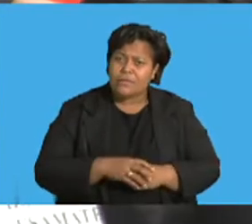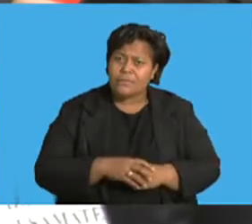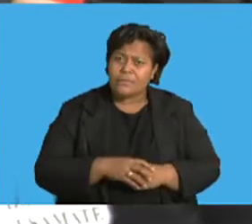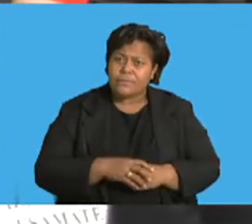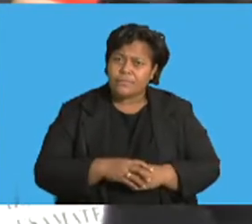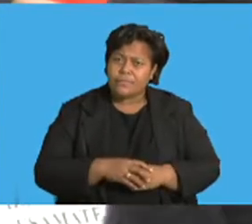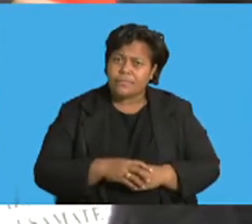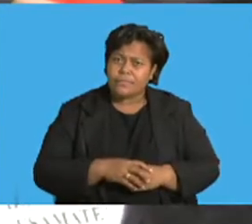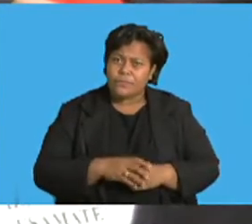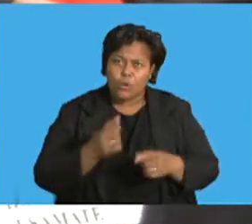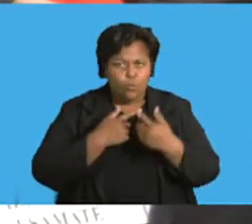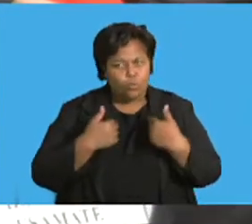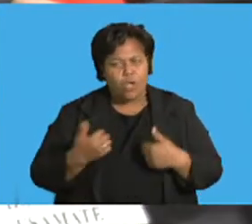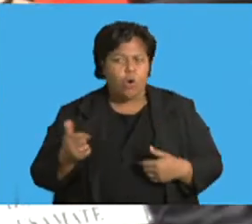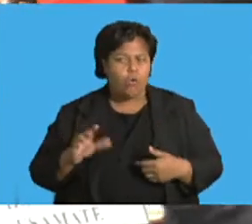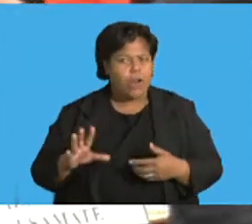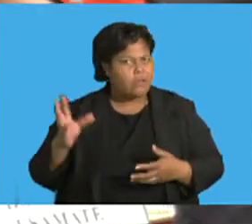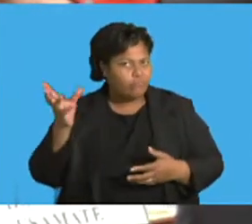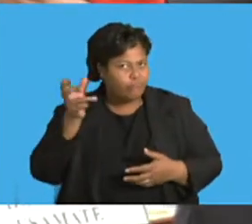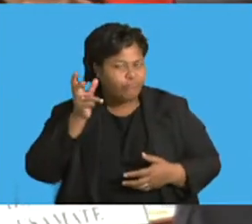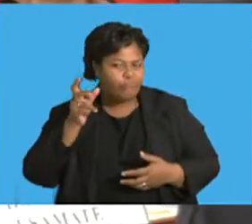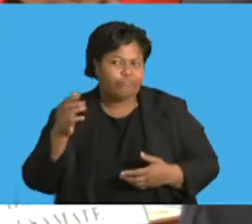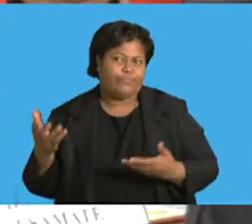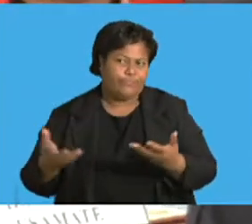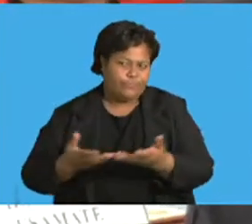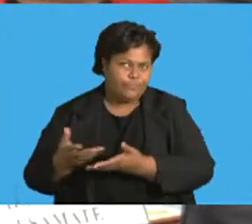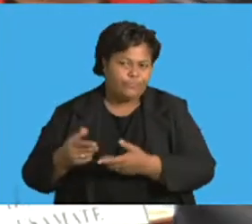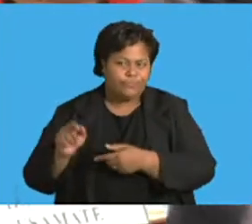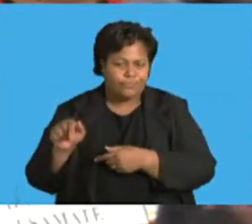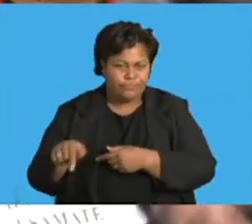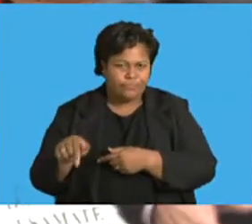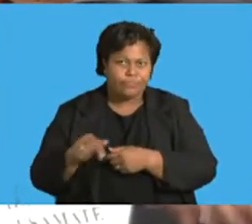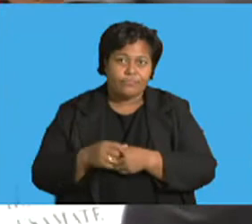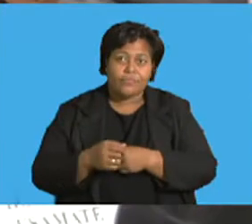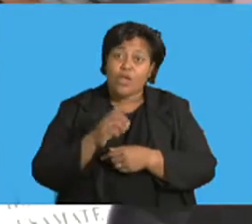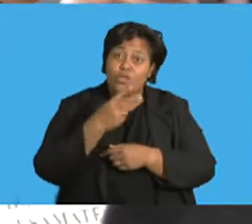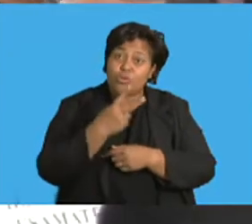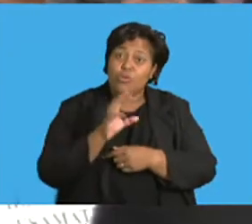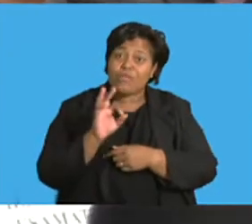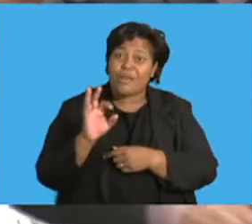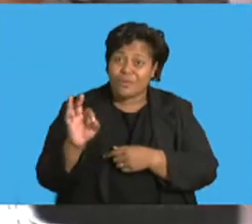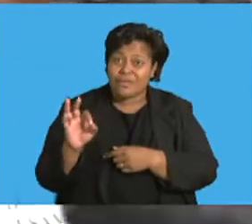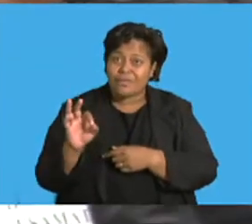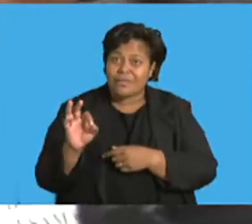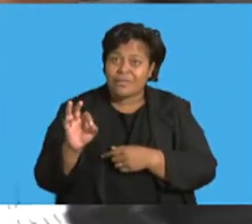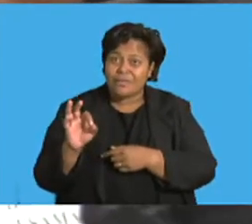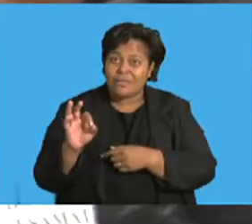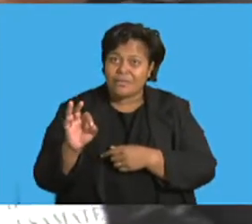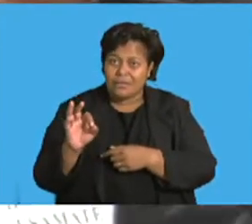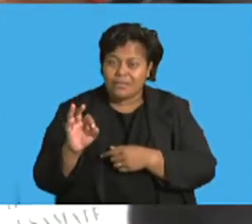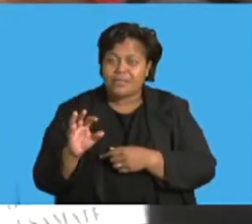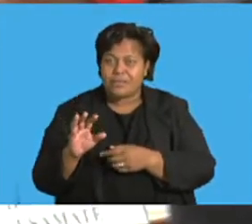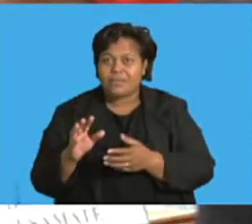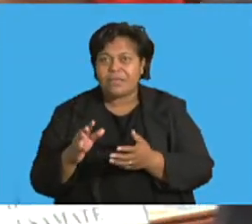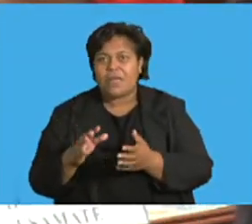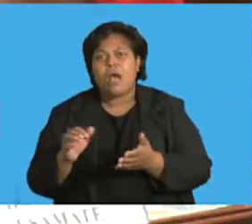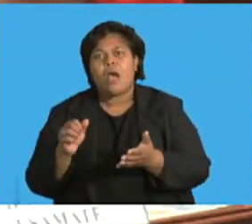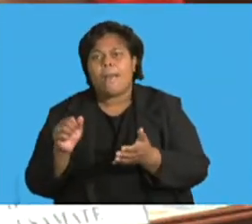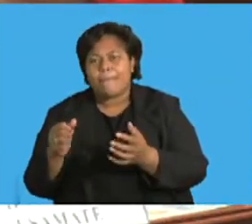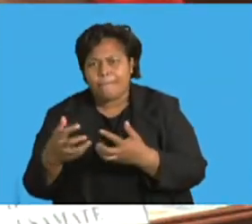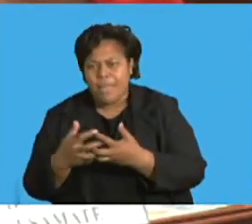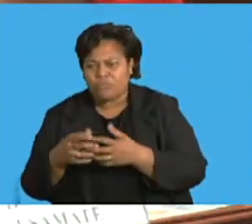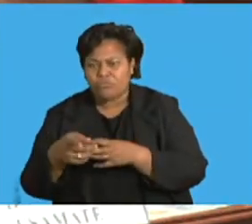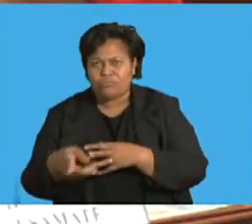that basis. We know that. Events of 2000 were justified on that basis. It has been the bane of